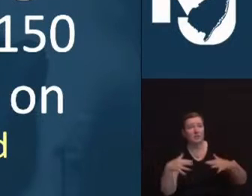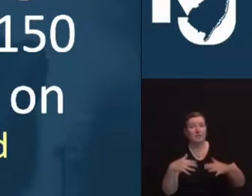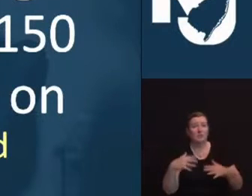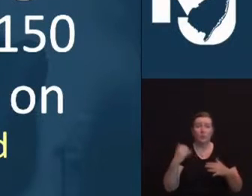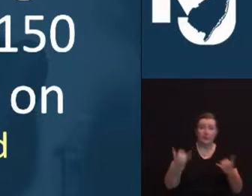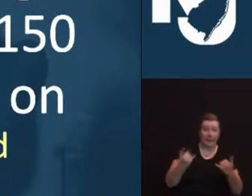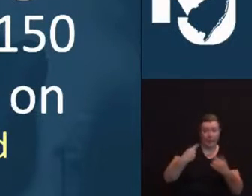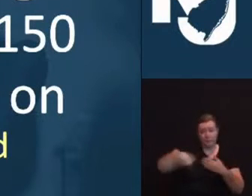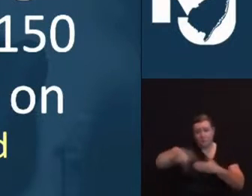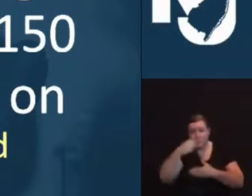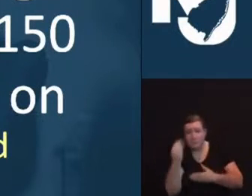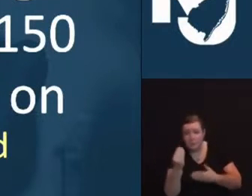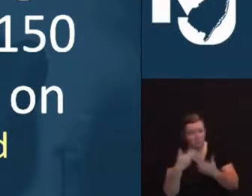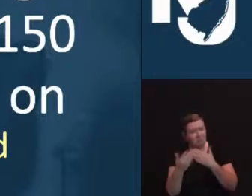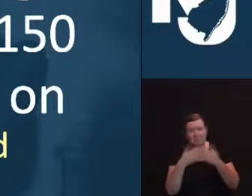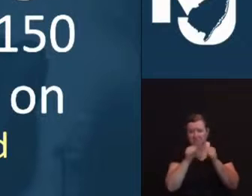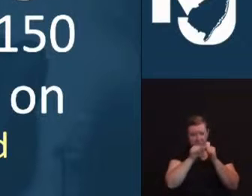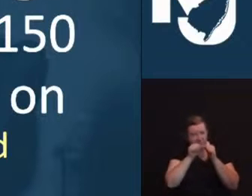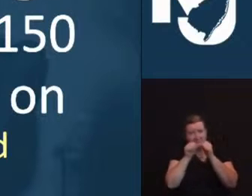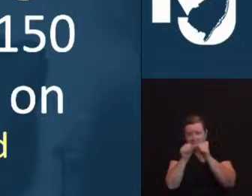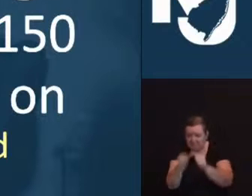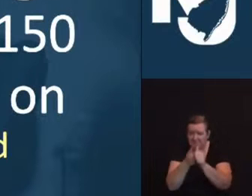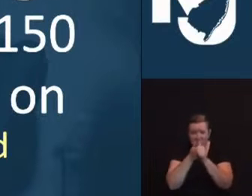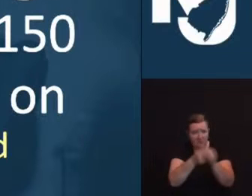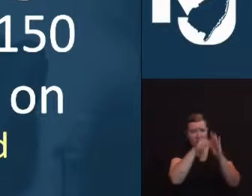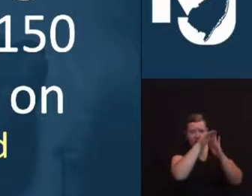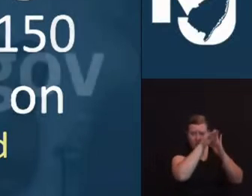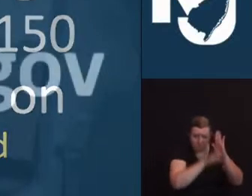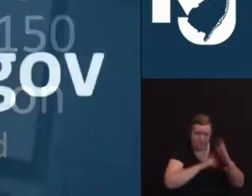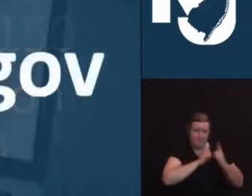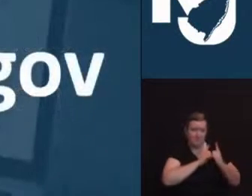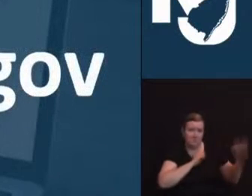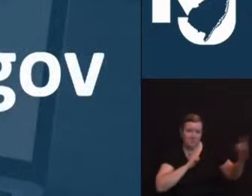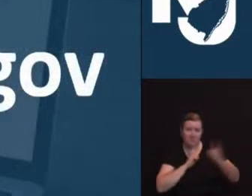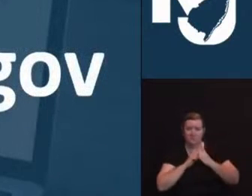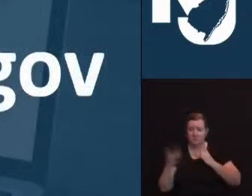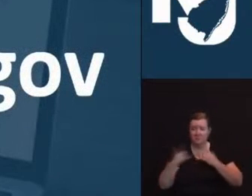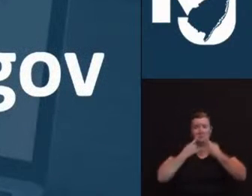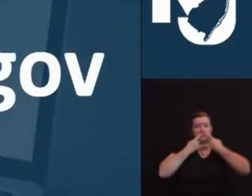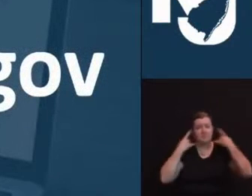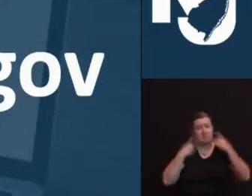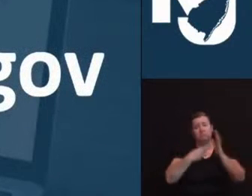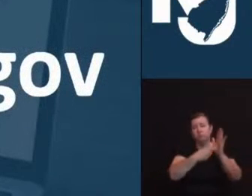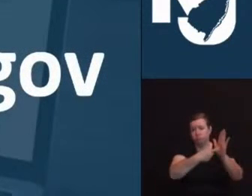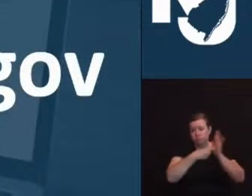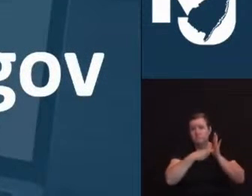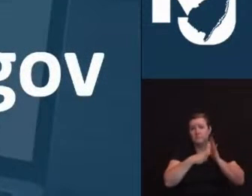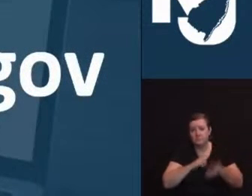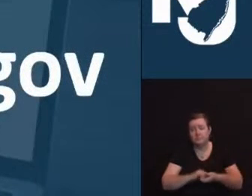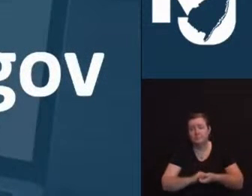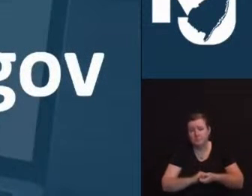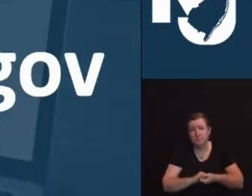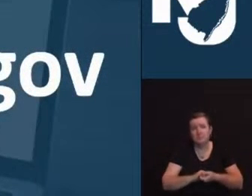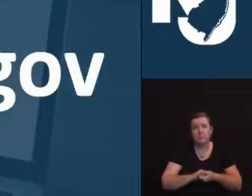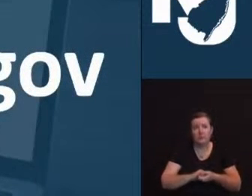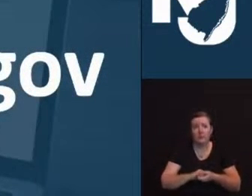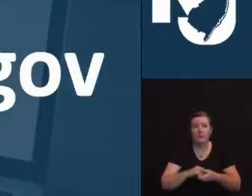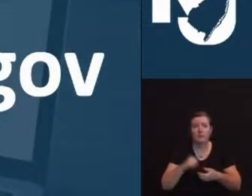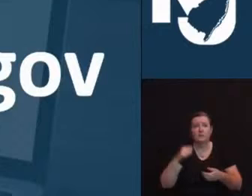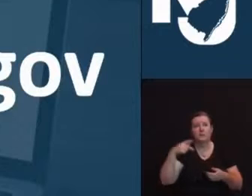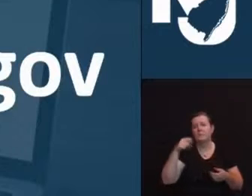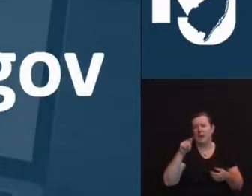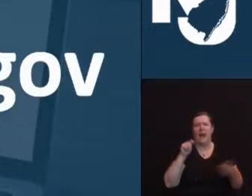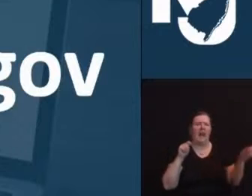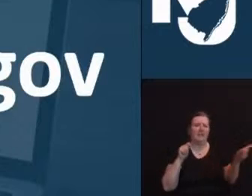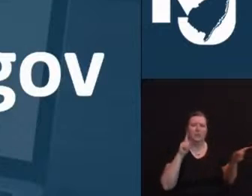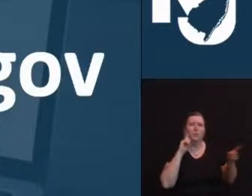restrictions or face the consequences. I know Pat will get into this in a little bit with his remarks, but over the weekend,